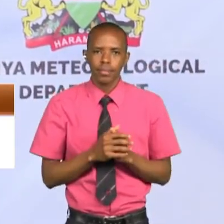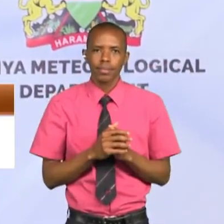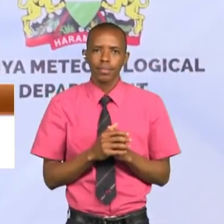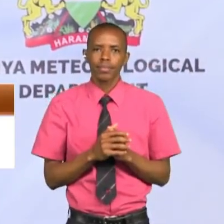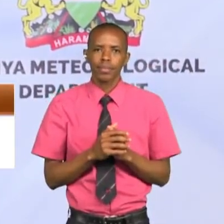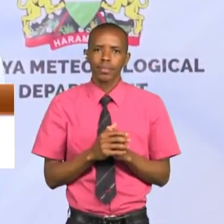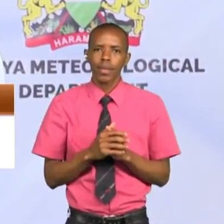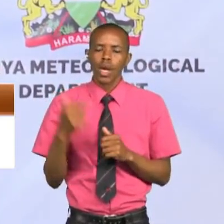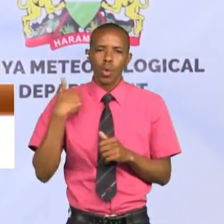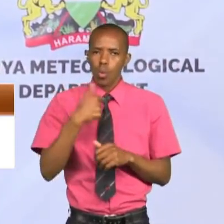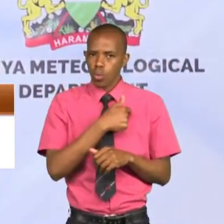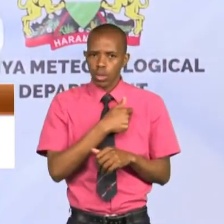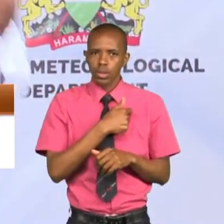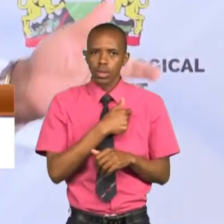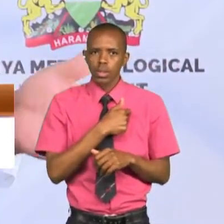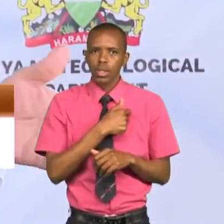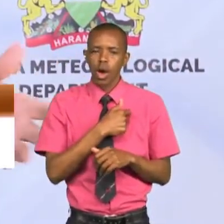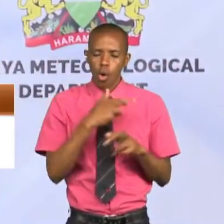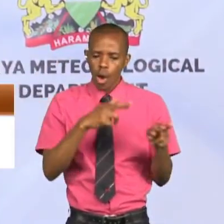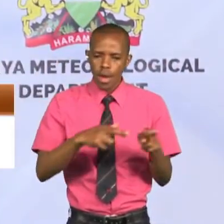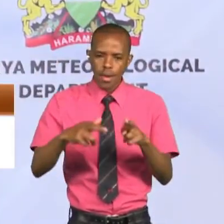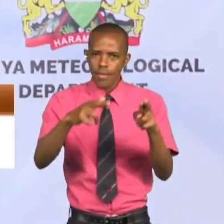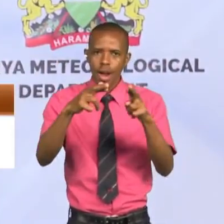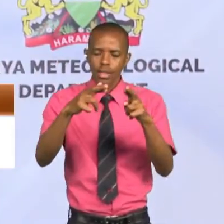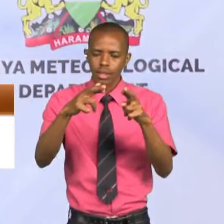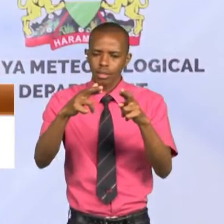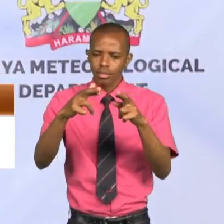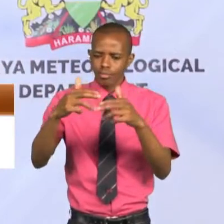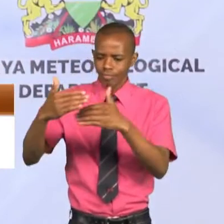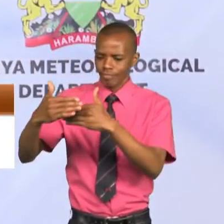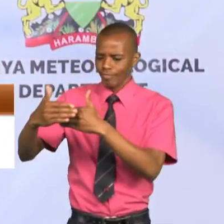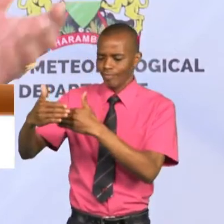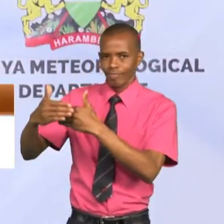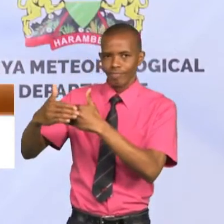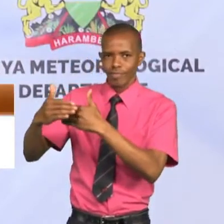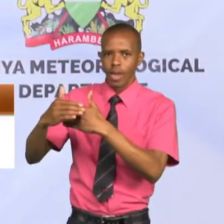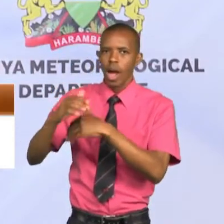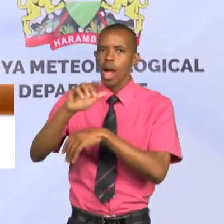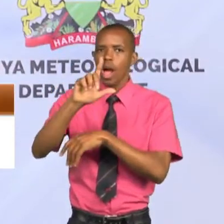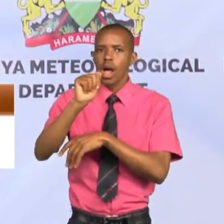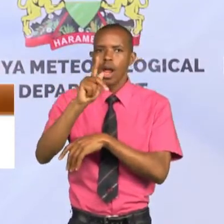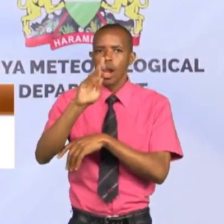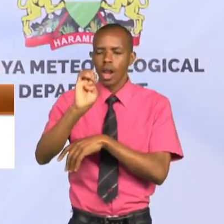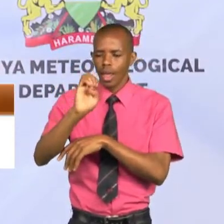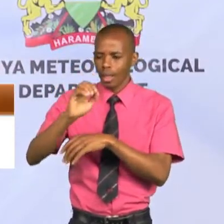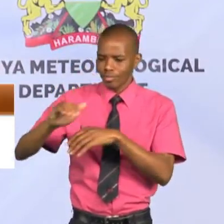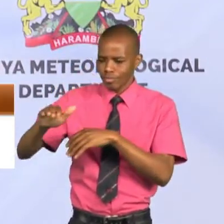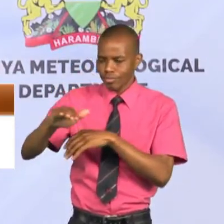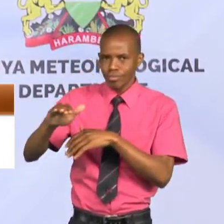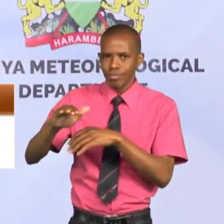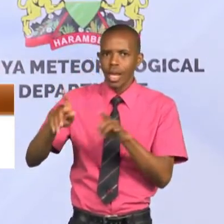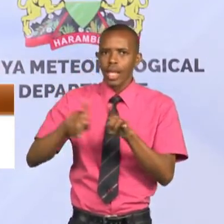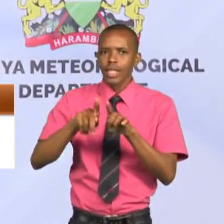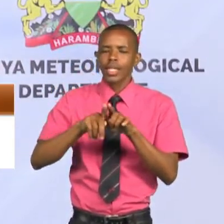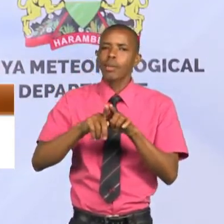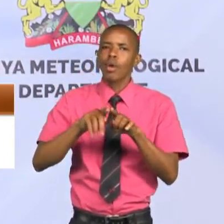Secondly, we have built up to the rivers, the riverbanks, lake shores. We have grabbed